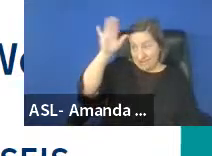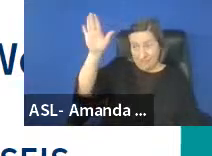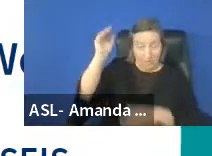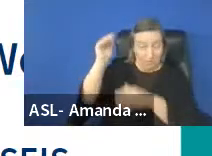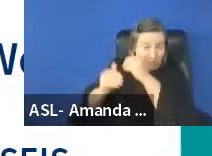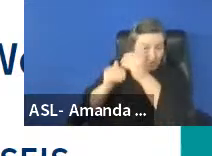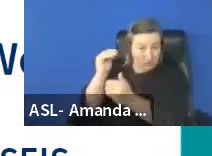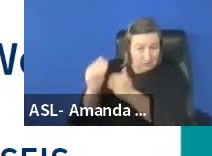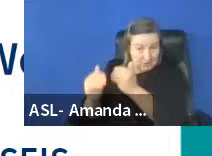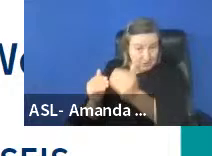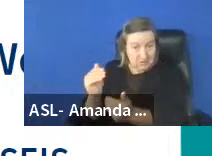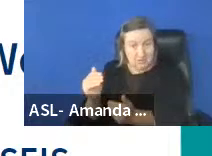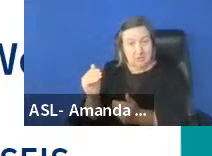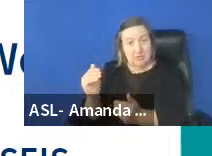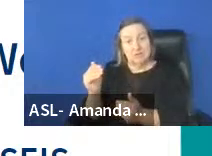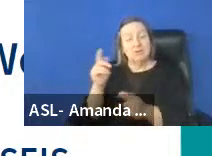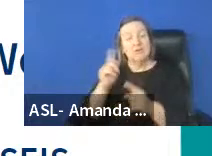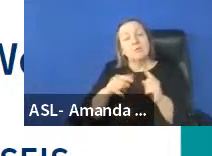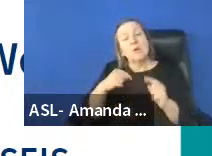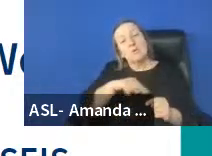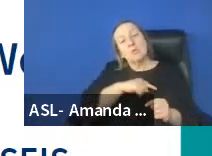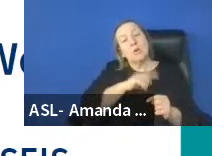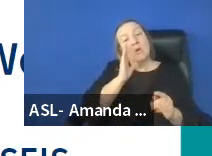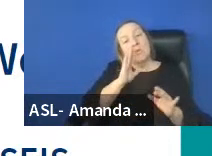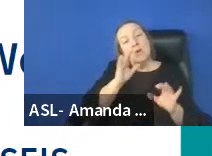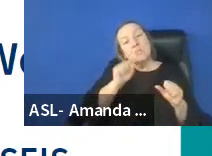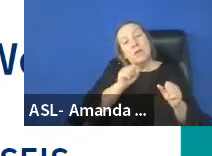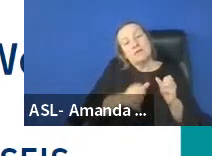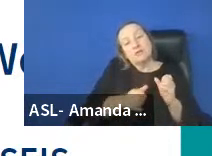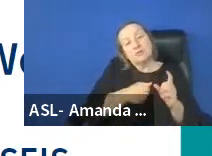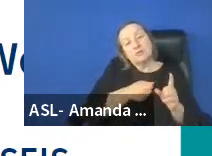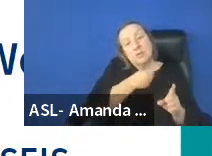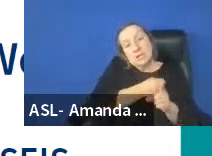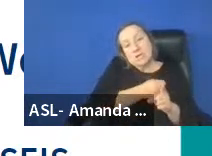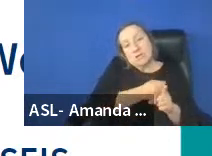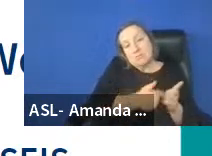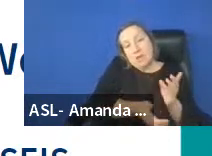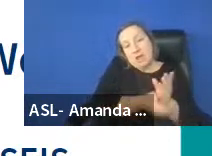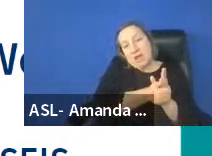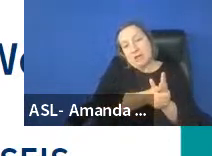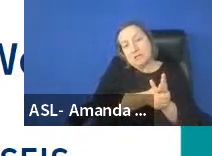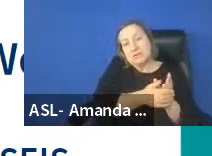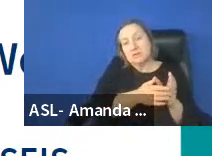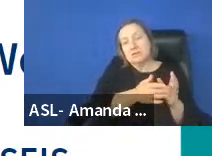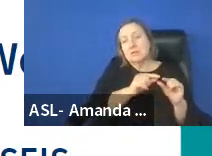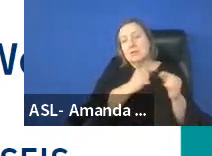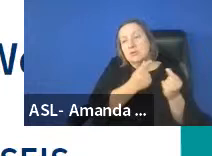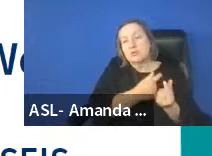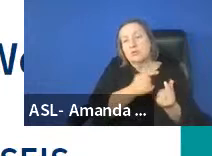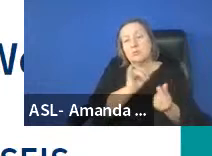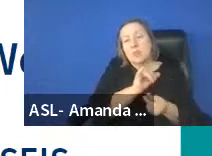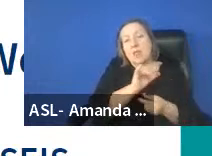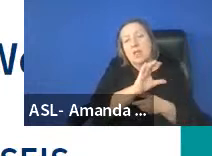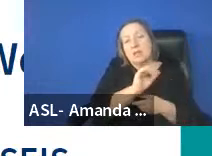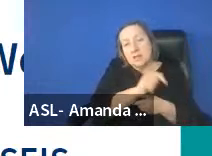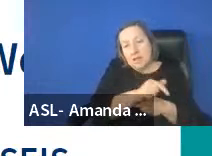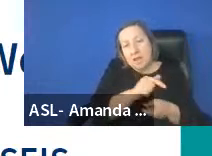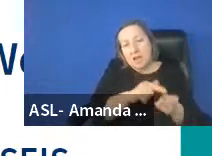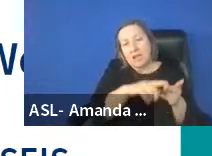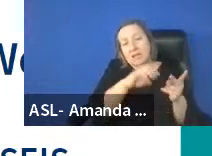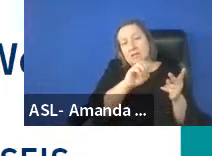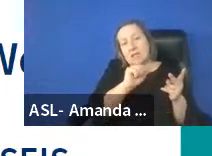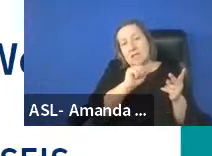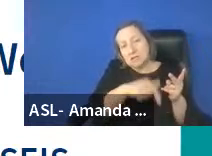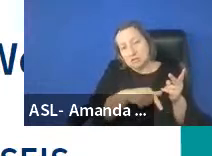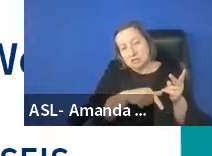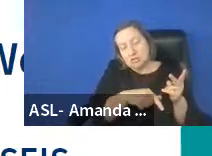process that, but we will be able to have impact in groups such as CAG and such as EAG will be